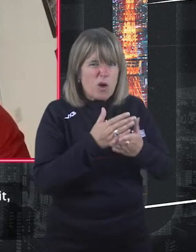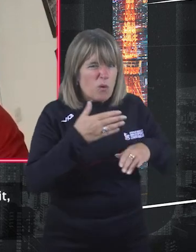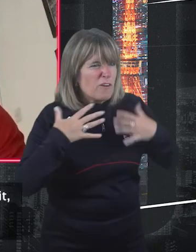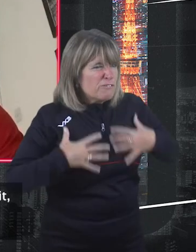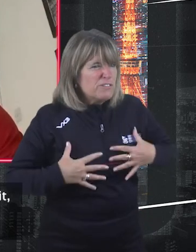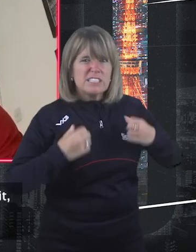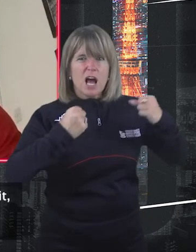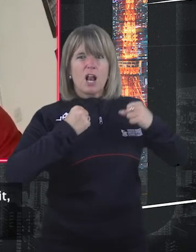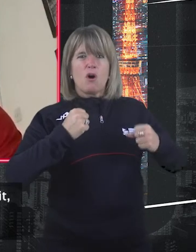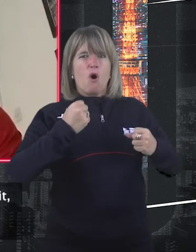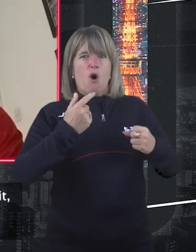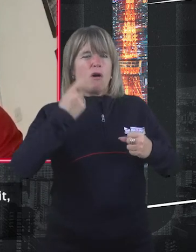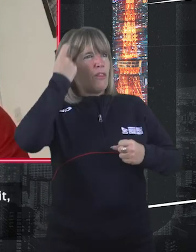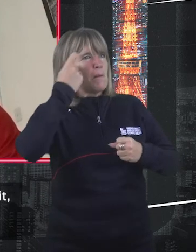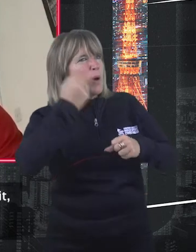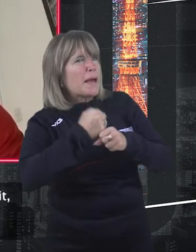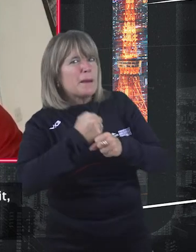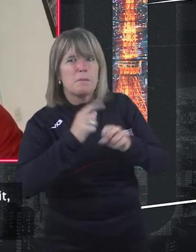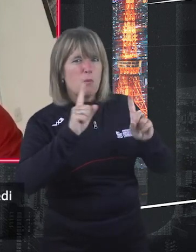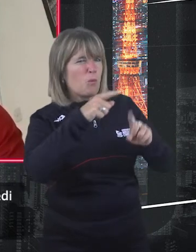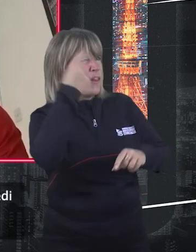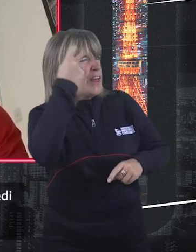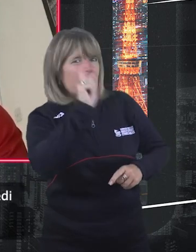my preparation for the games?